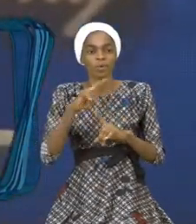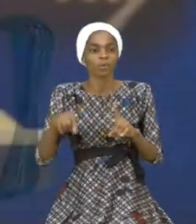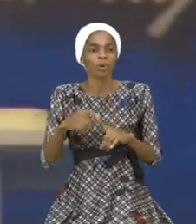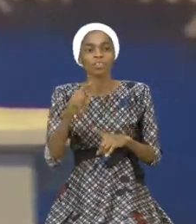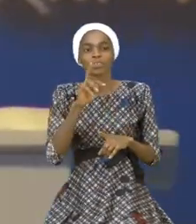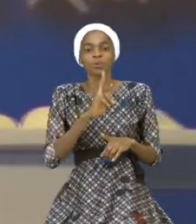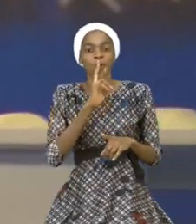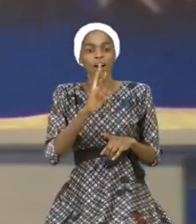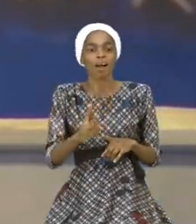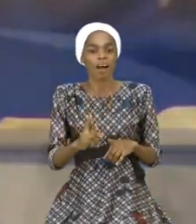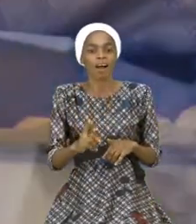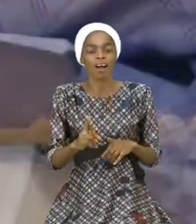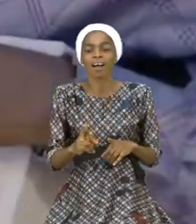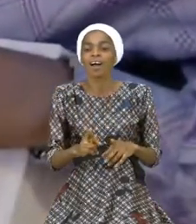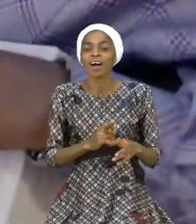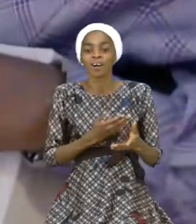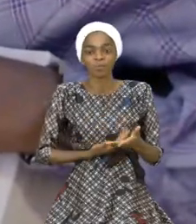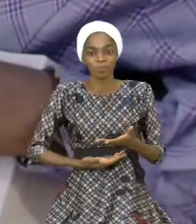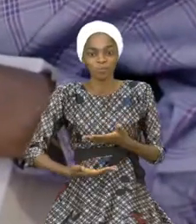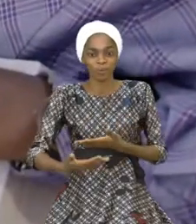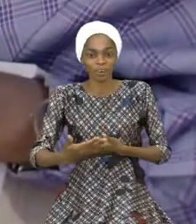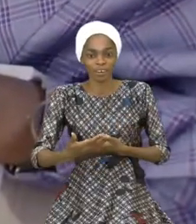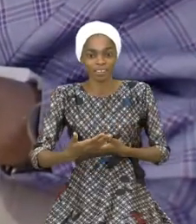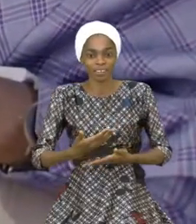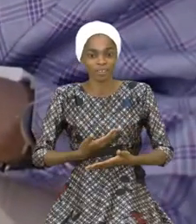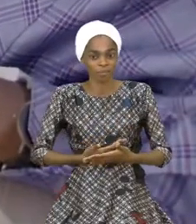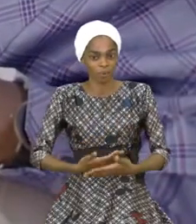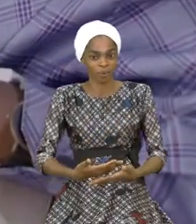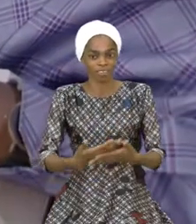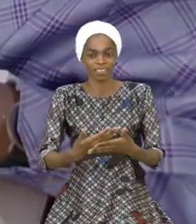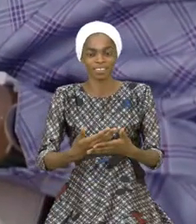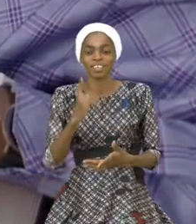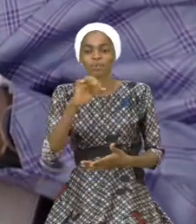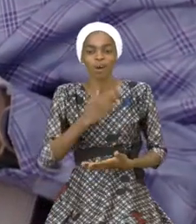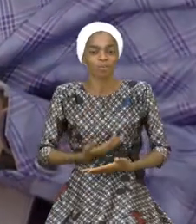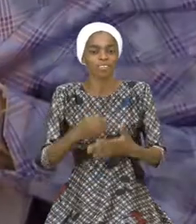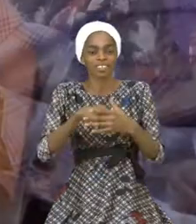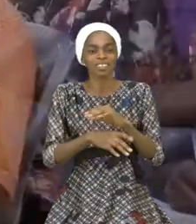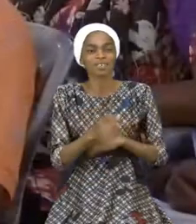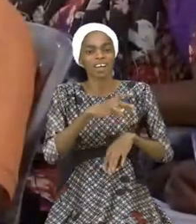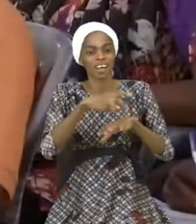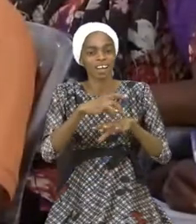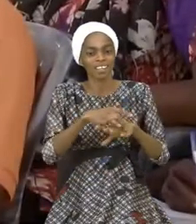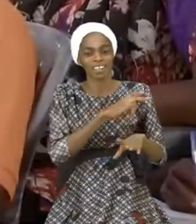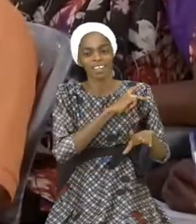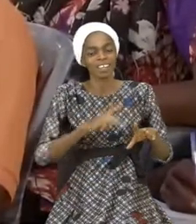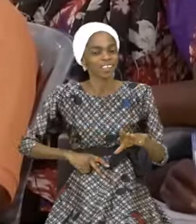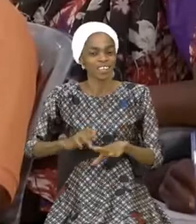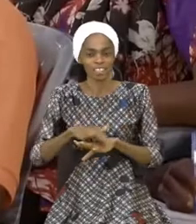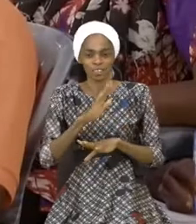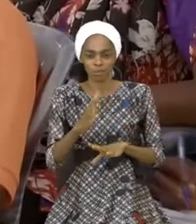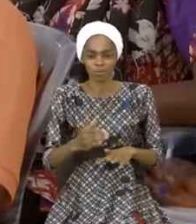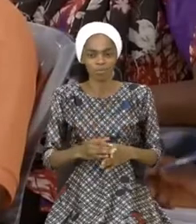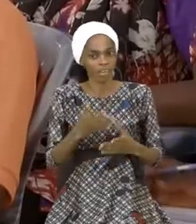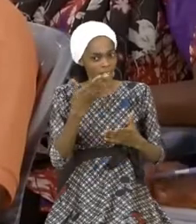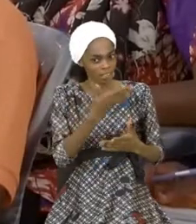into an earthly kingdom. And in the earthly kingdom, quite a lot